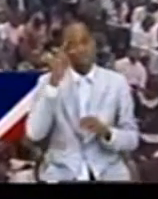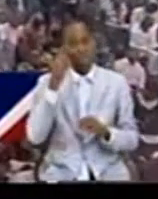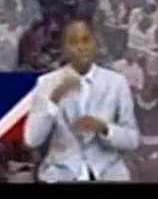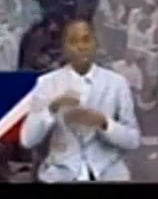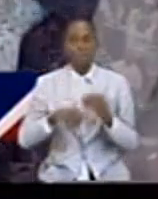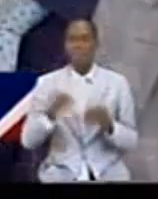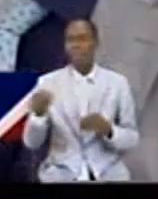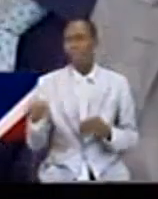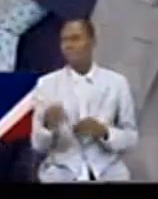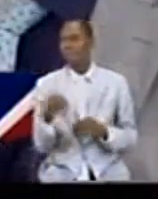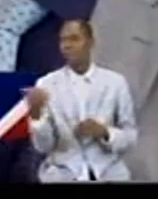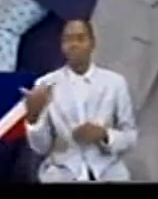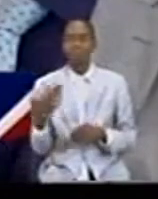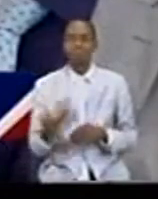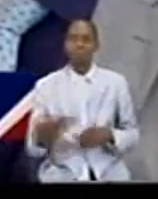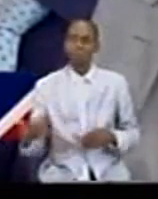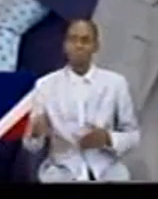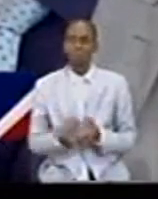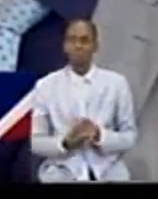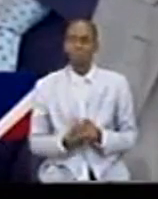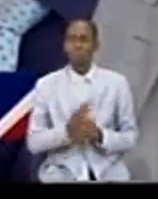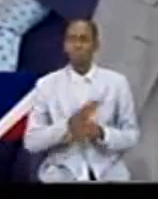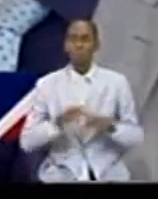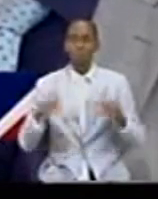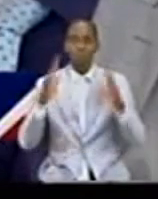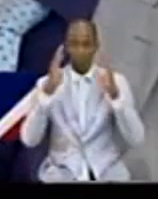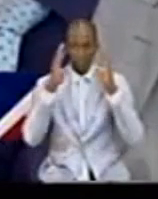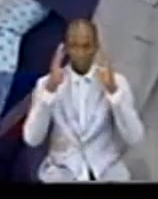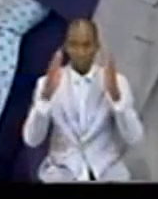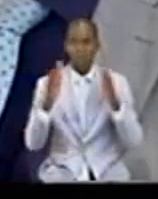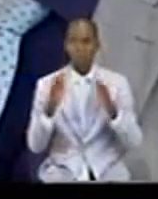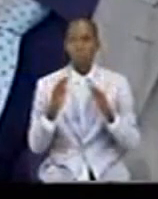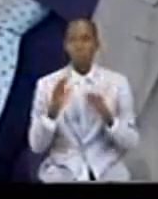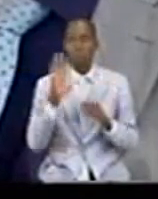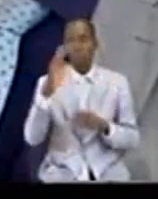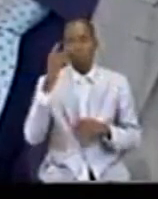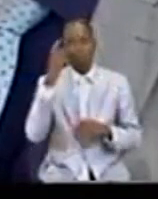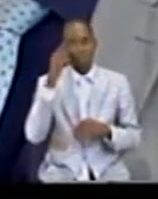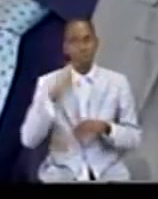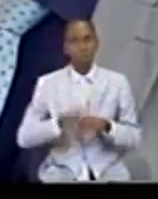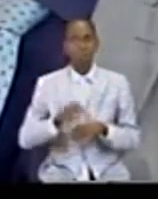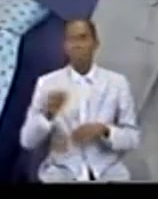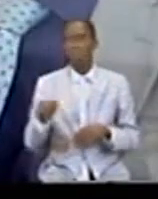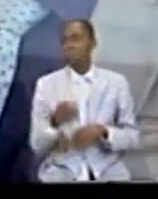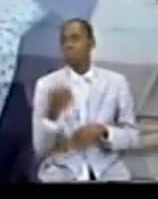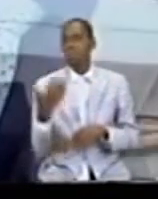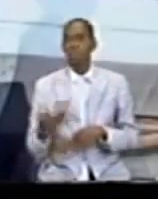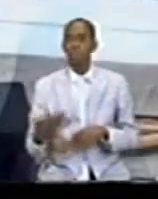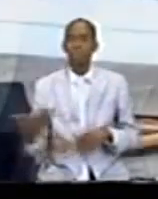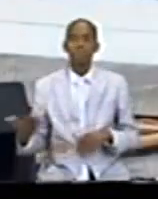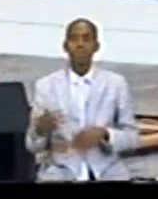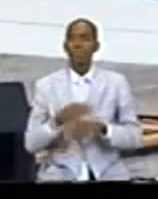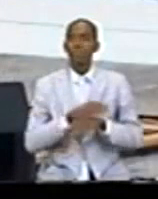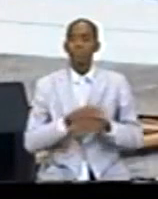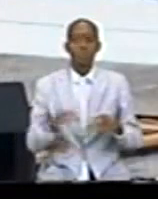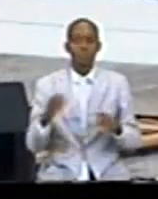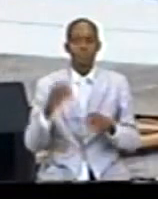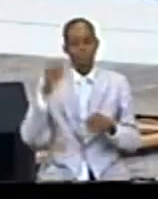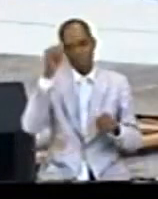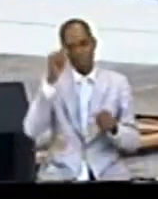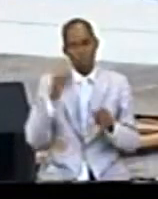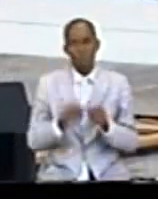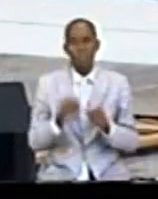other thing. Don't focus attention on any other thing. Don't even remember